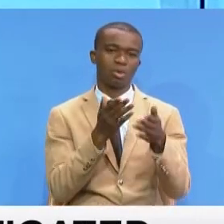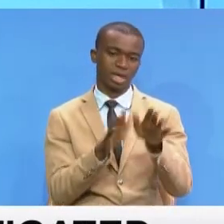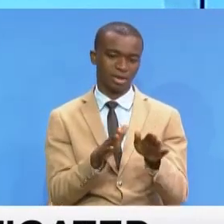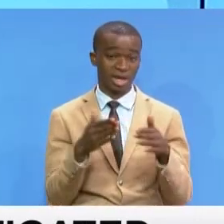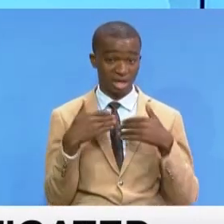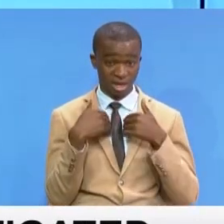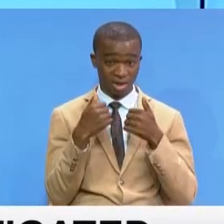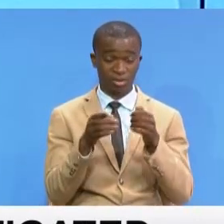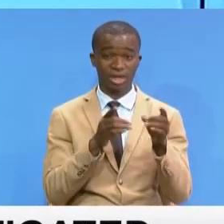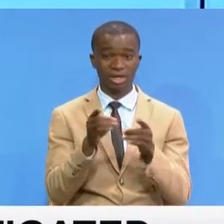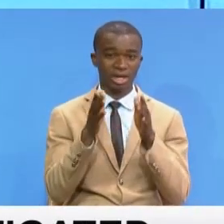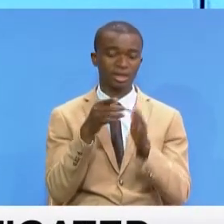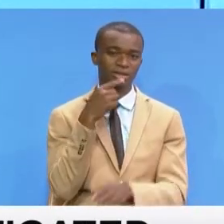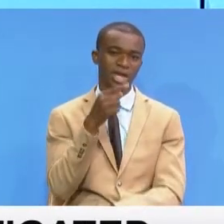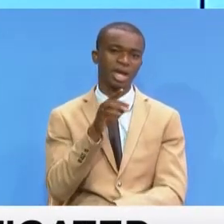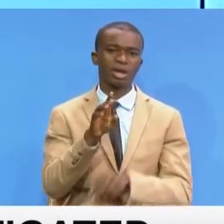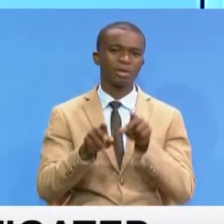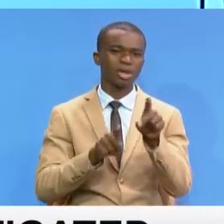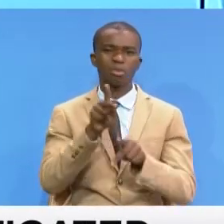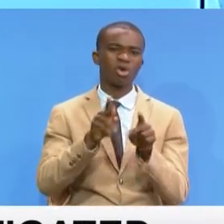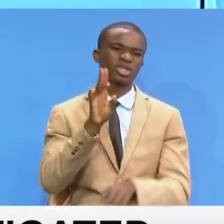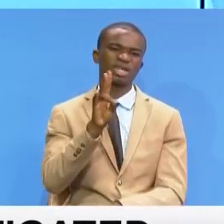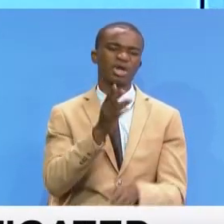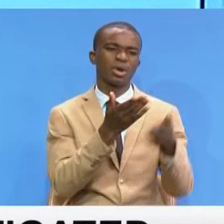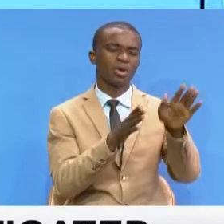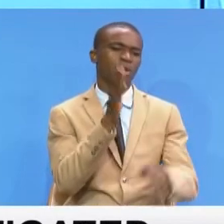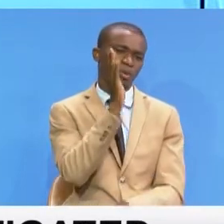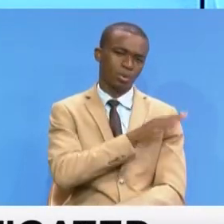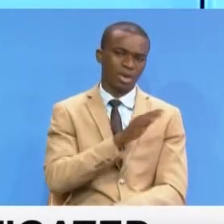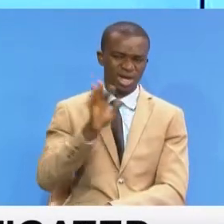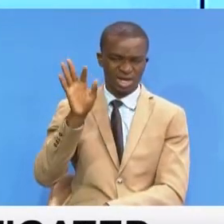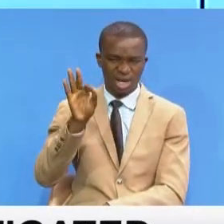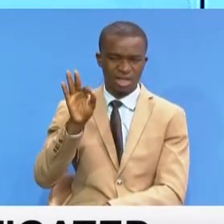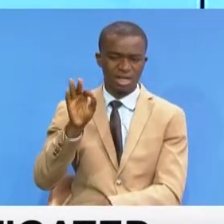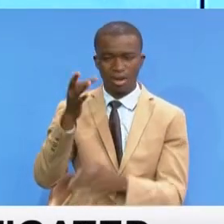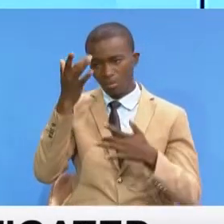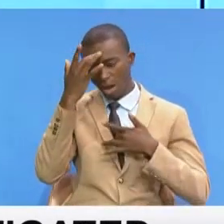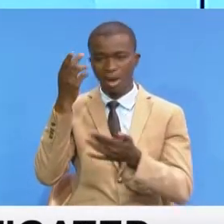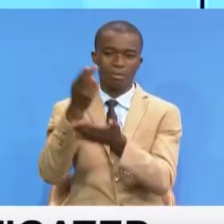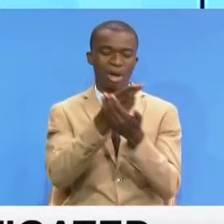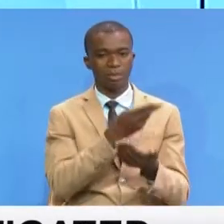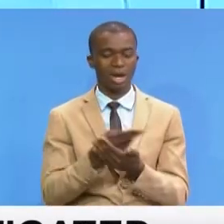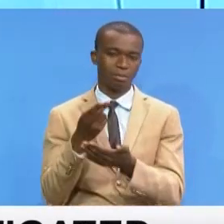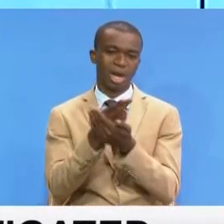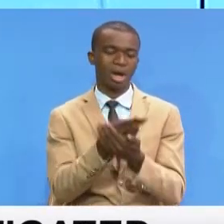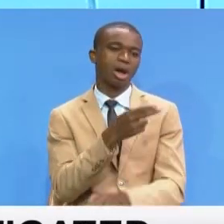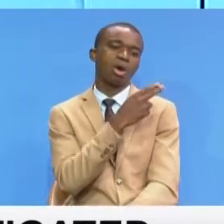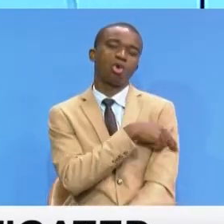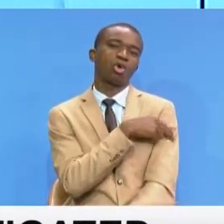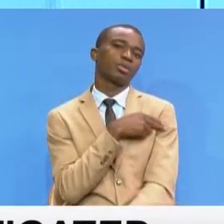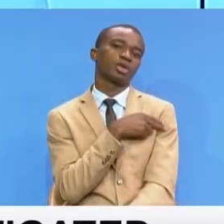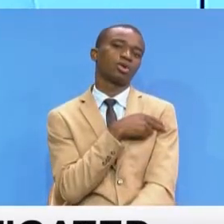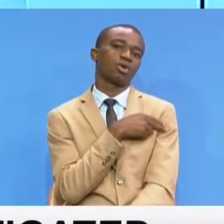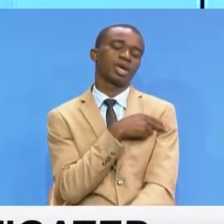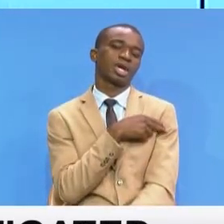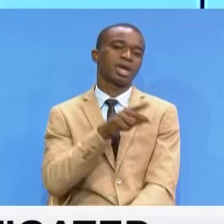Grant Nkoswe, 7 people have died, while 9 more patients are currently admitted to Kasia Mission Hospital